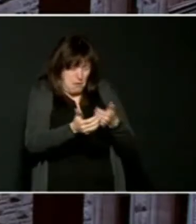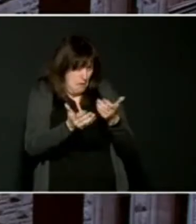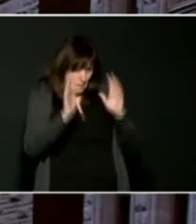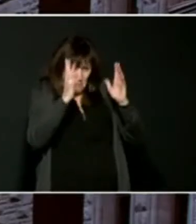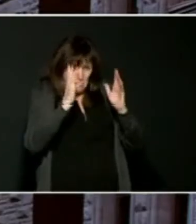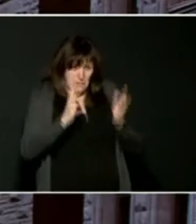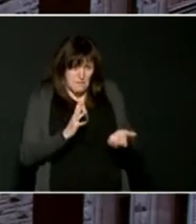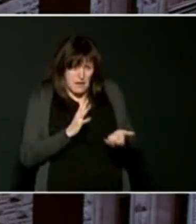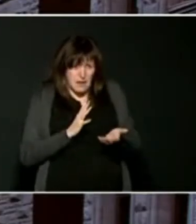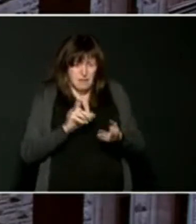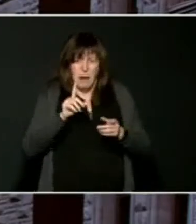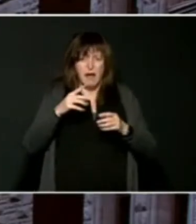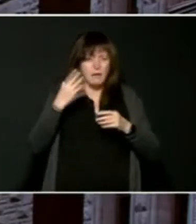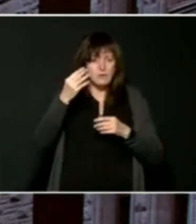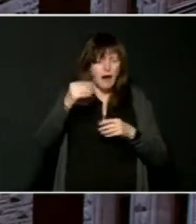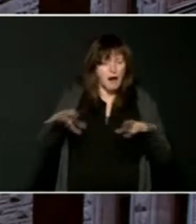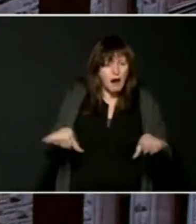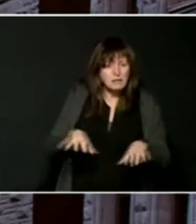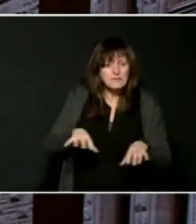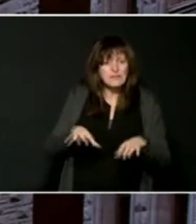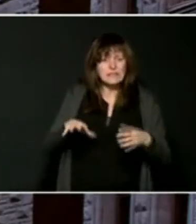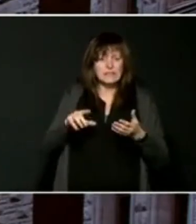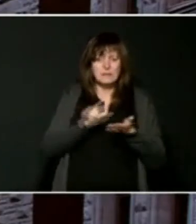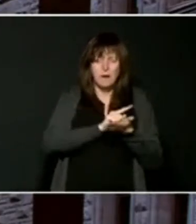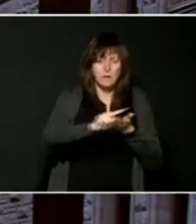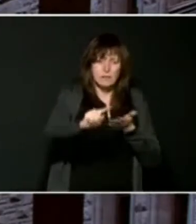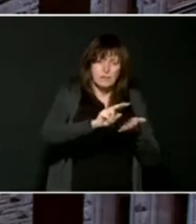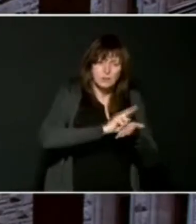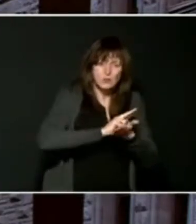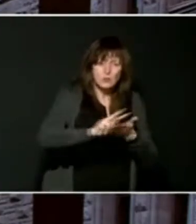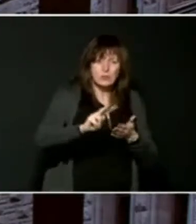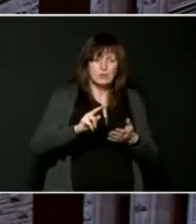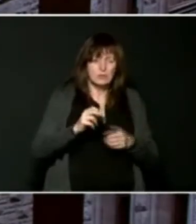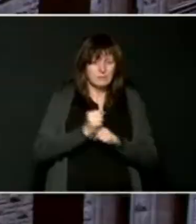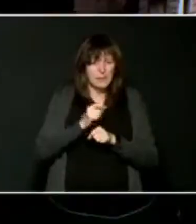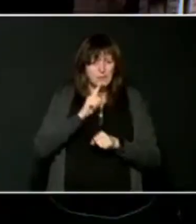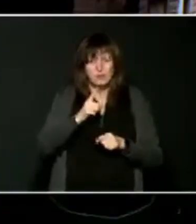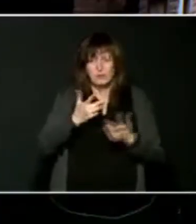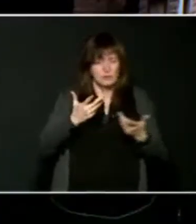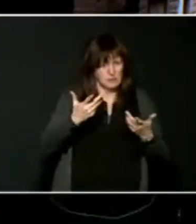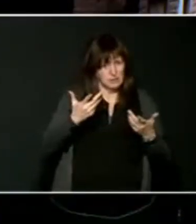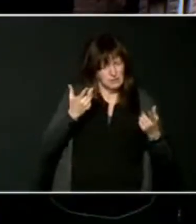next number of weeks and to ensure that that happens. Follow up?